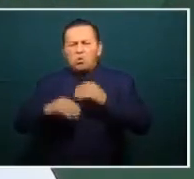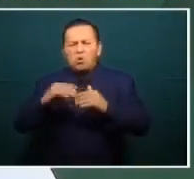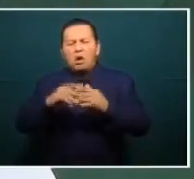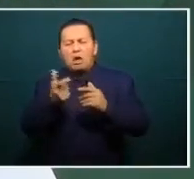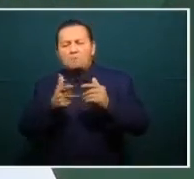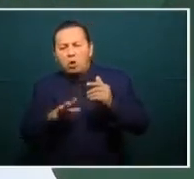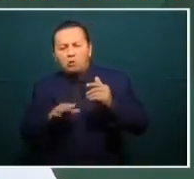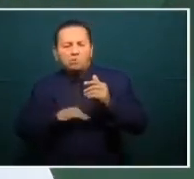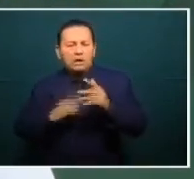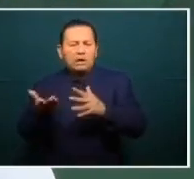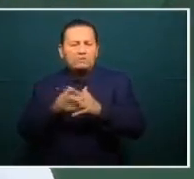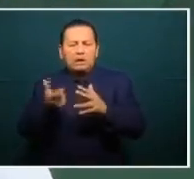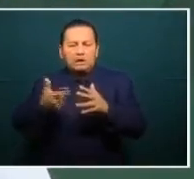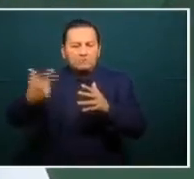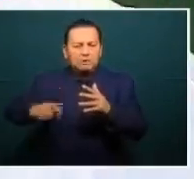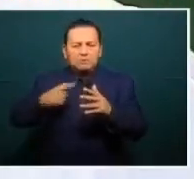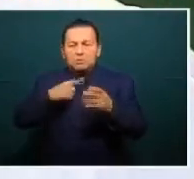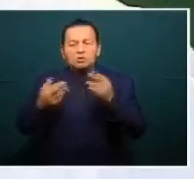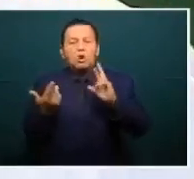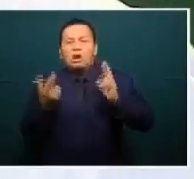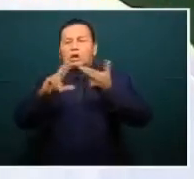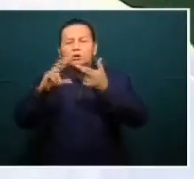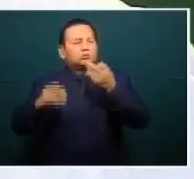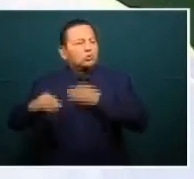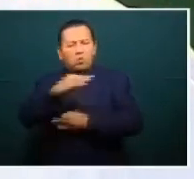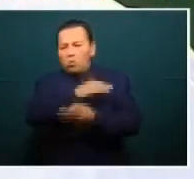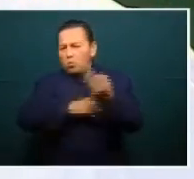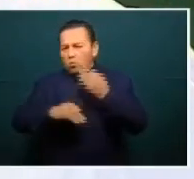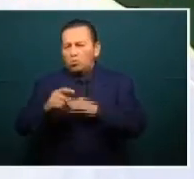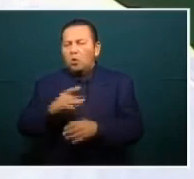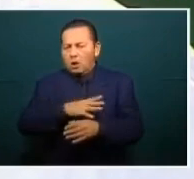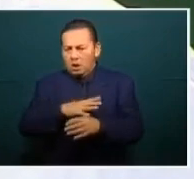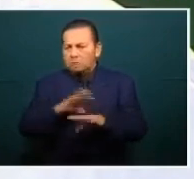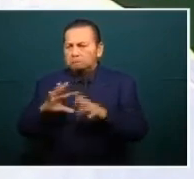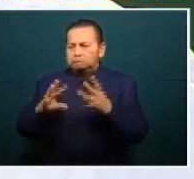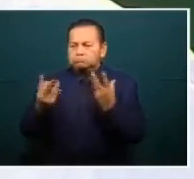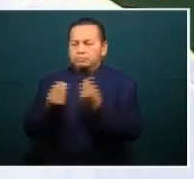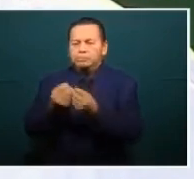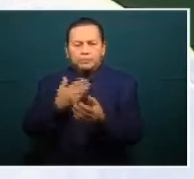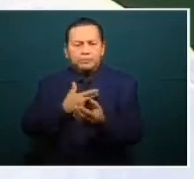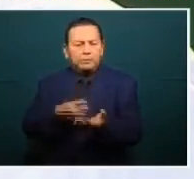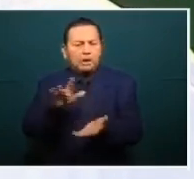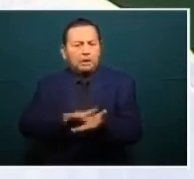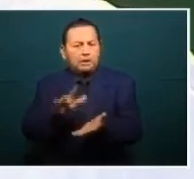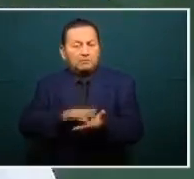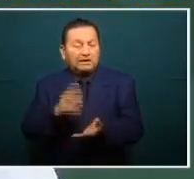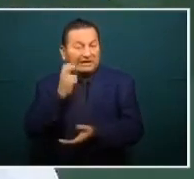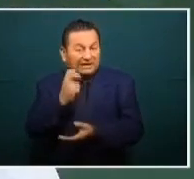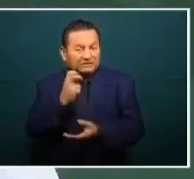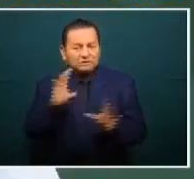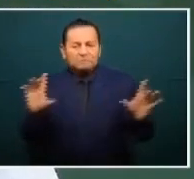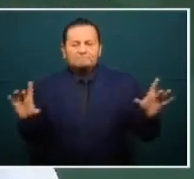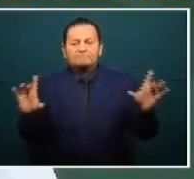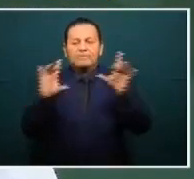from every sector, of every social class, of every religion.